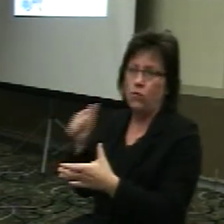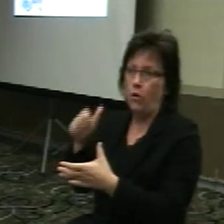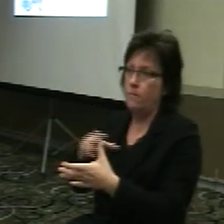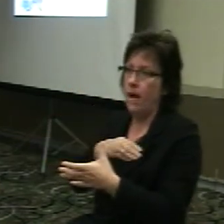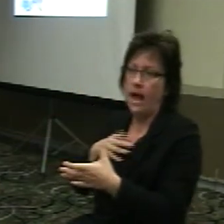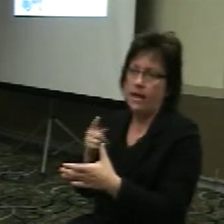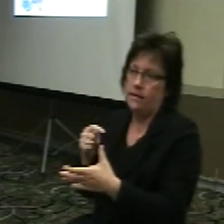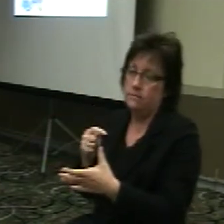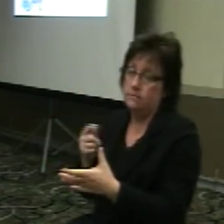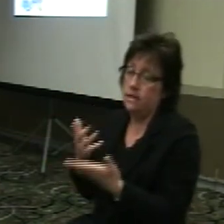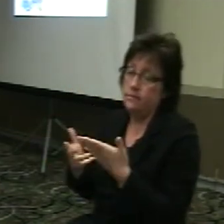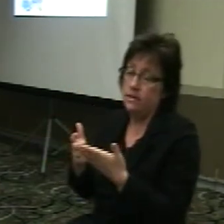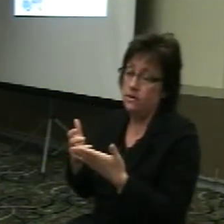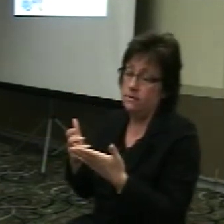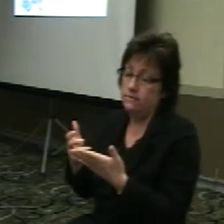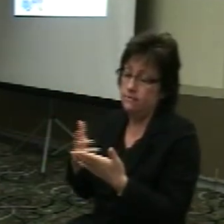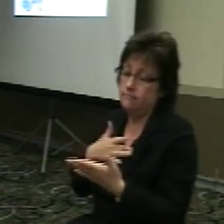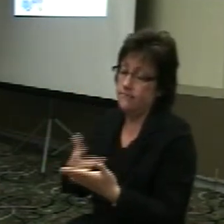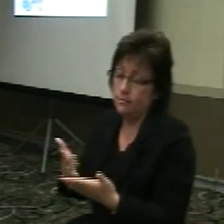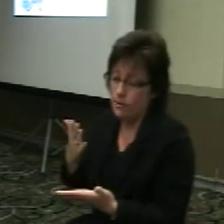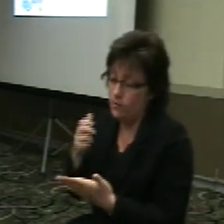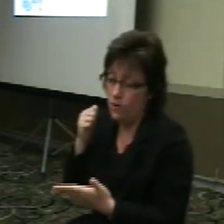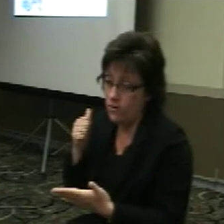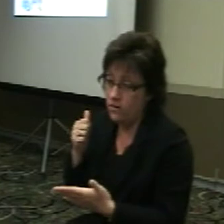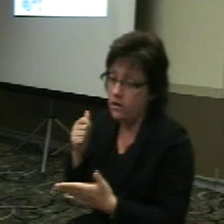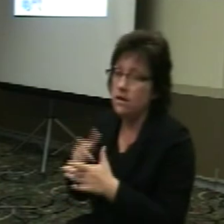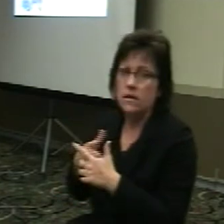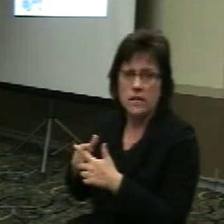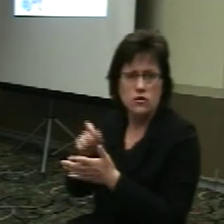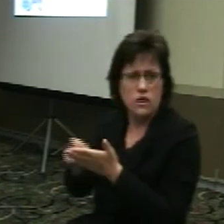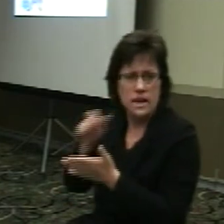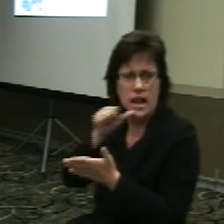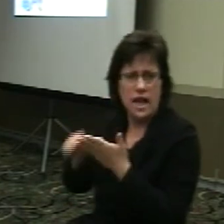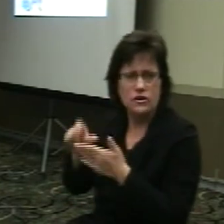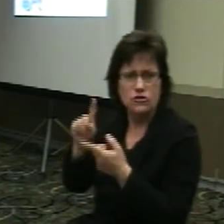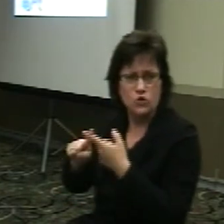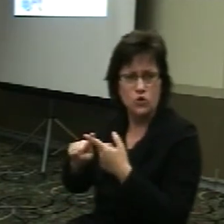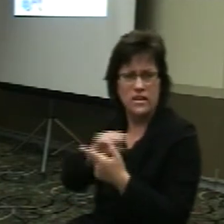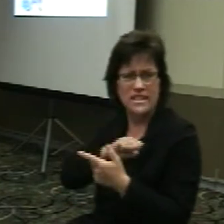likely will not, or it may not, you can write a letter of dissent.